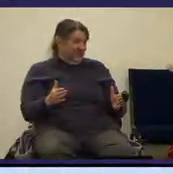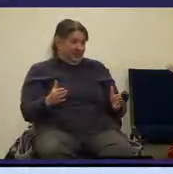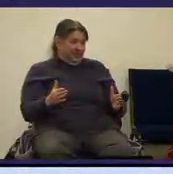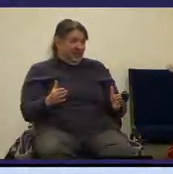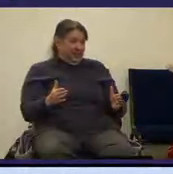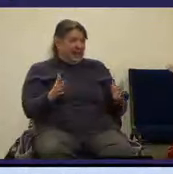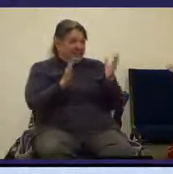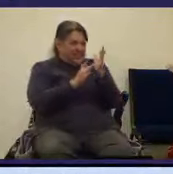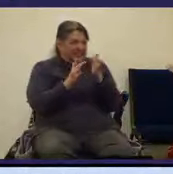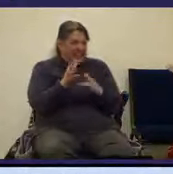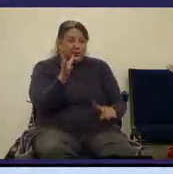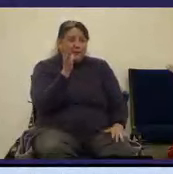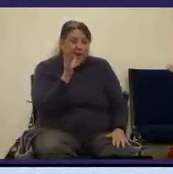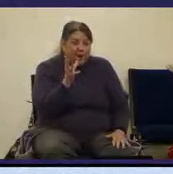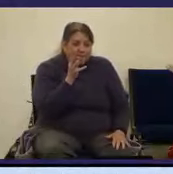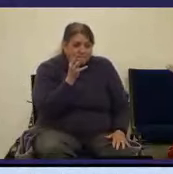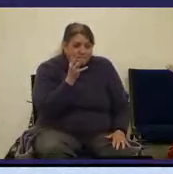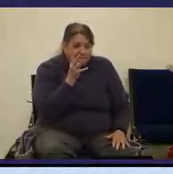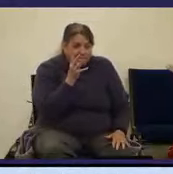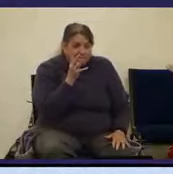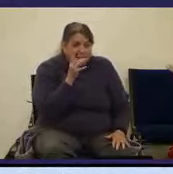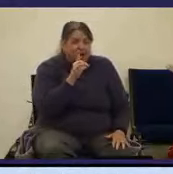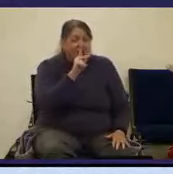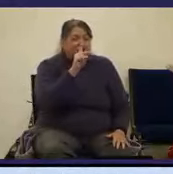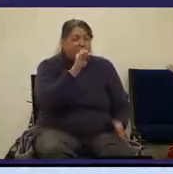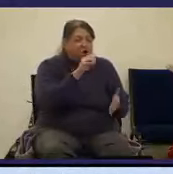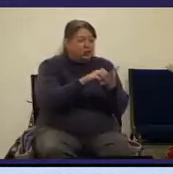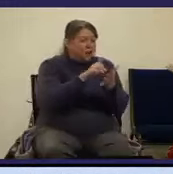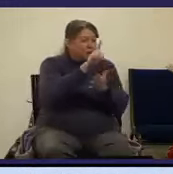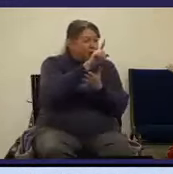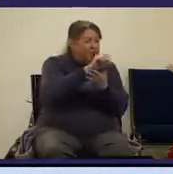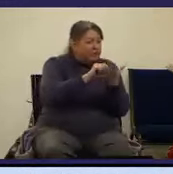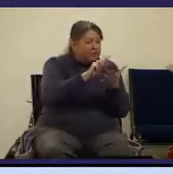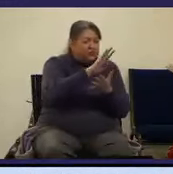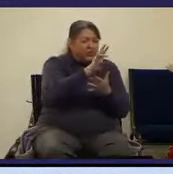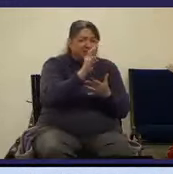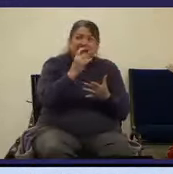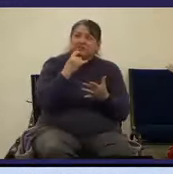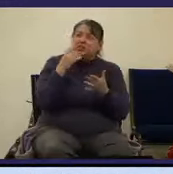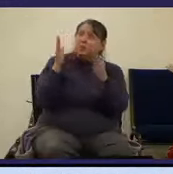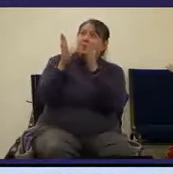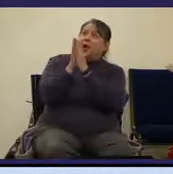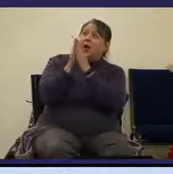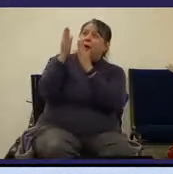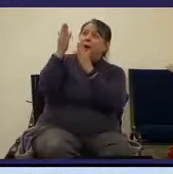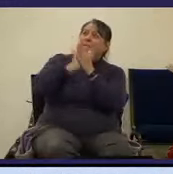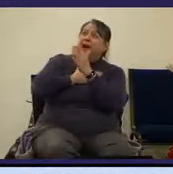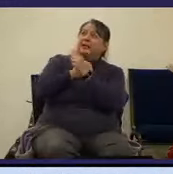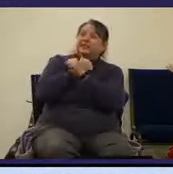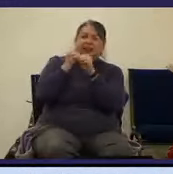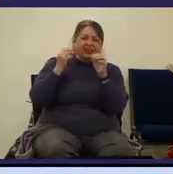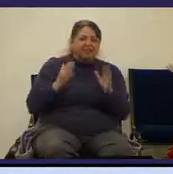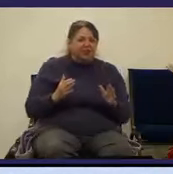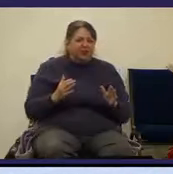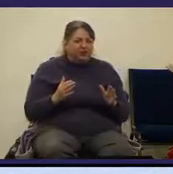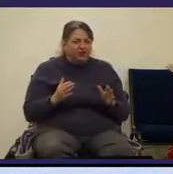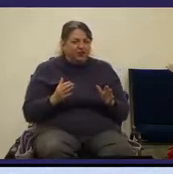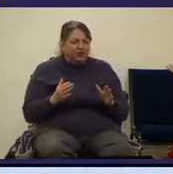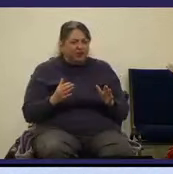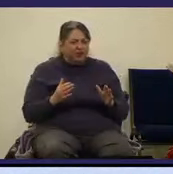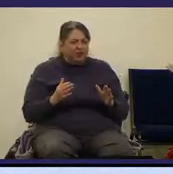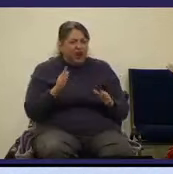She declares that in Luke 1:47. She's praying to God, her Savior. So church, the whole doctrine of